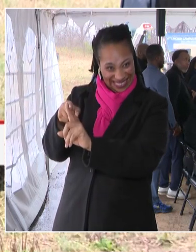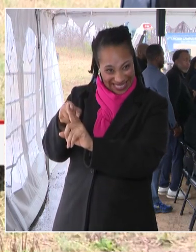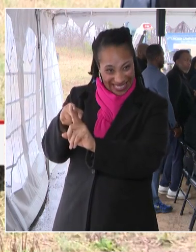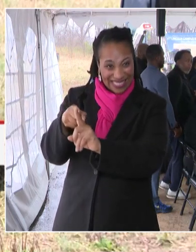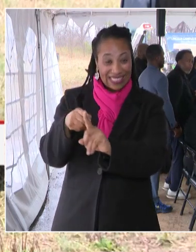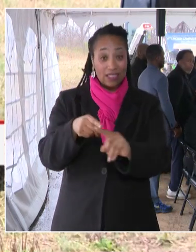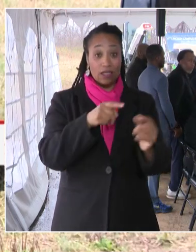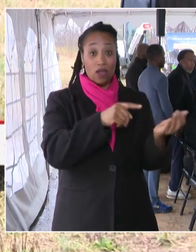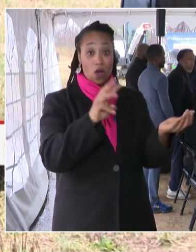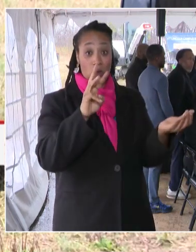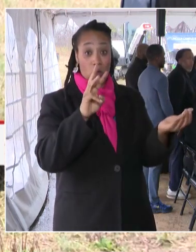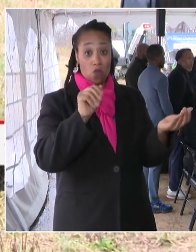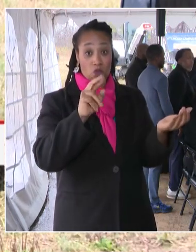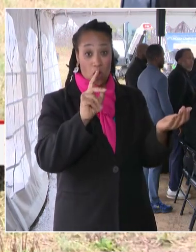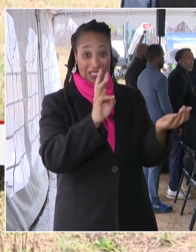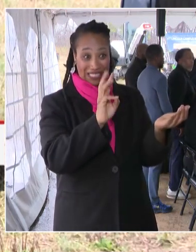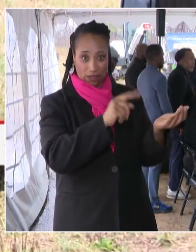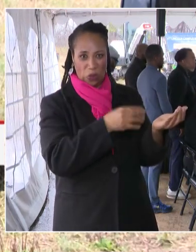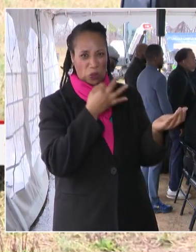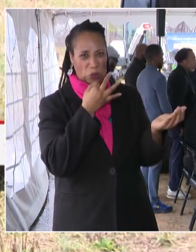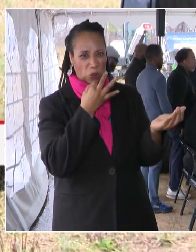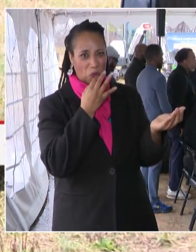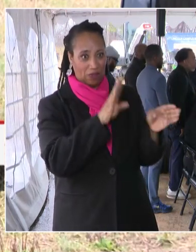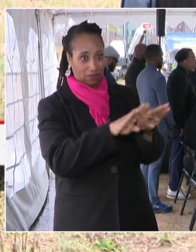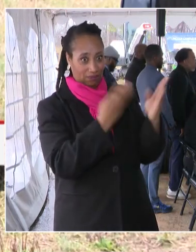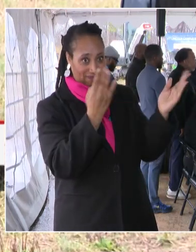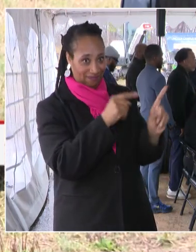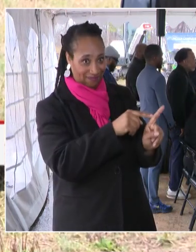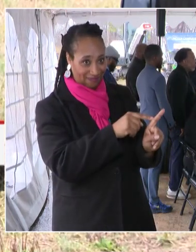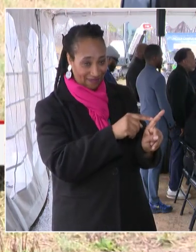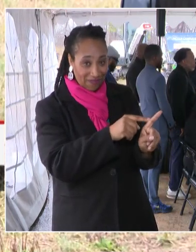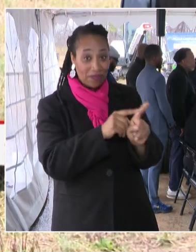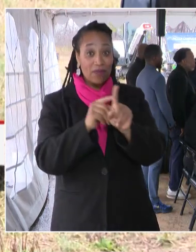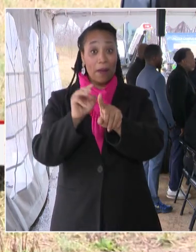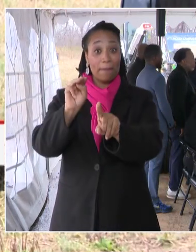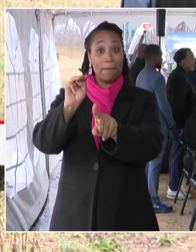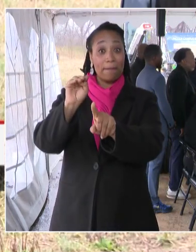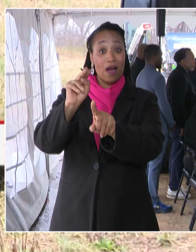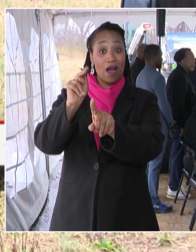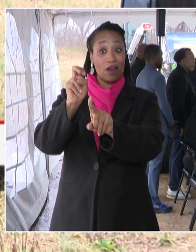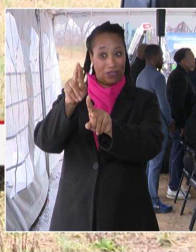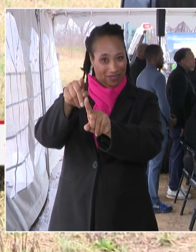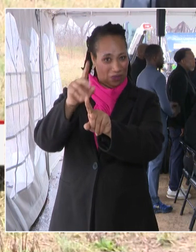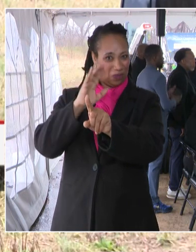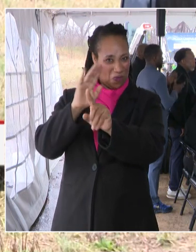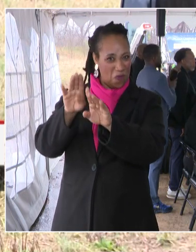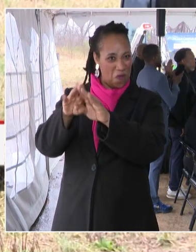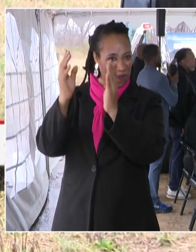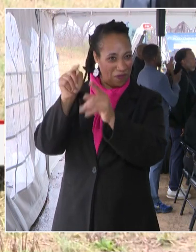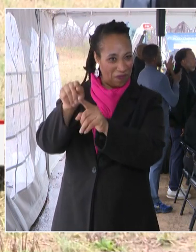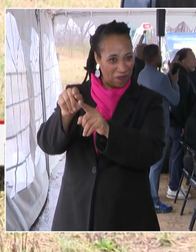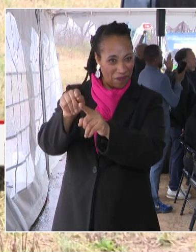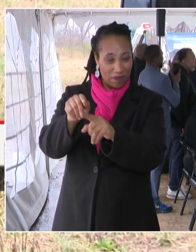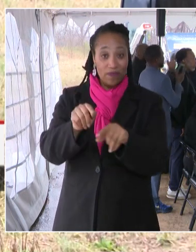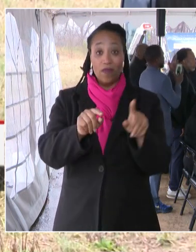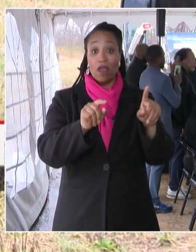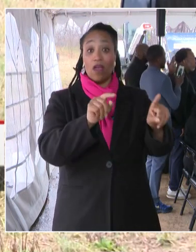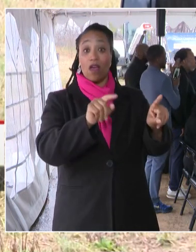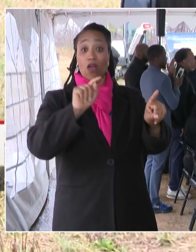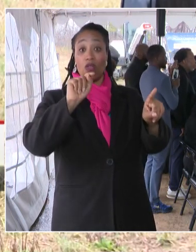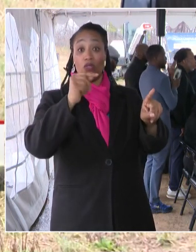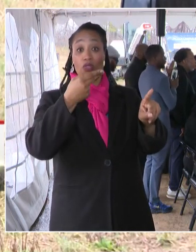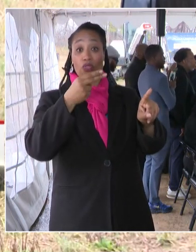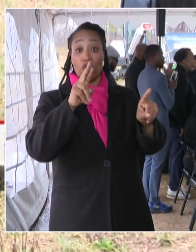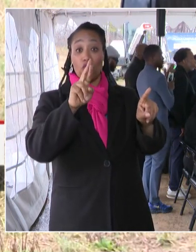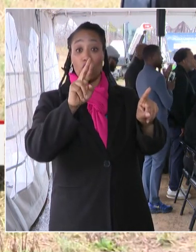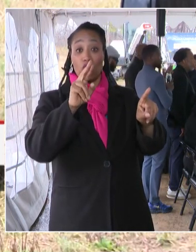at Thurgood Marshall would be the 3rd of our 3 new child care centers in DC school buildings or